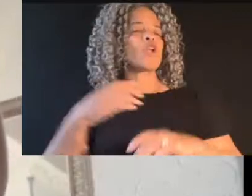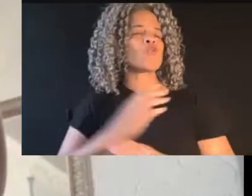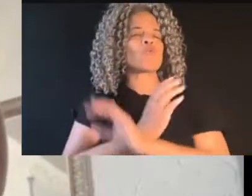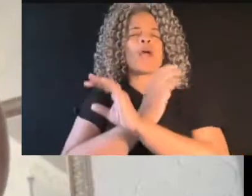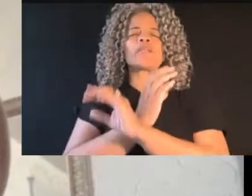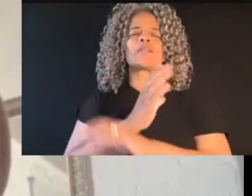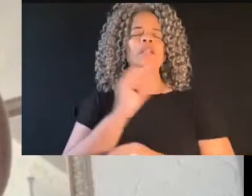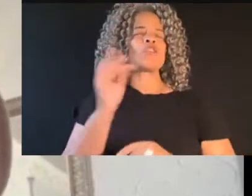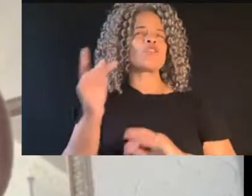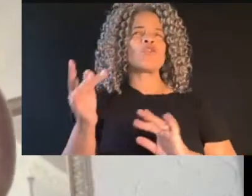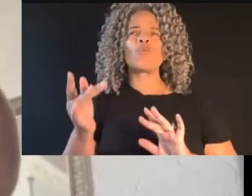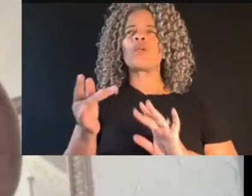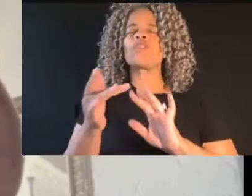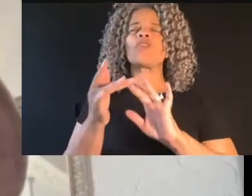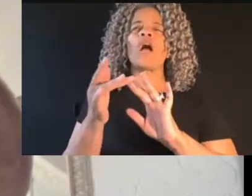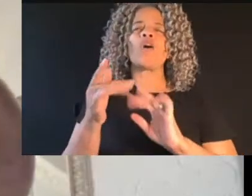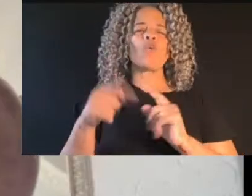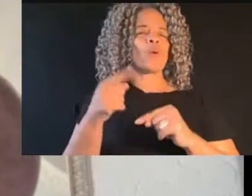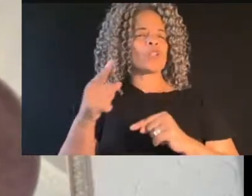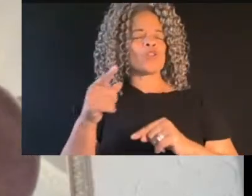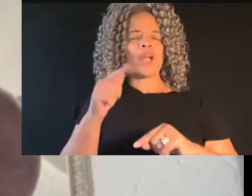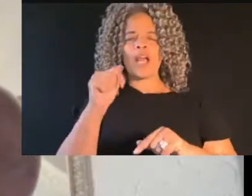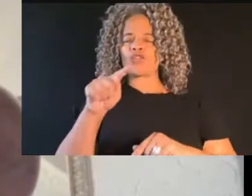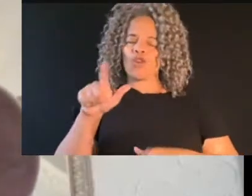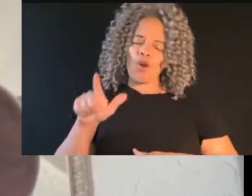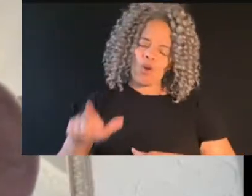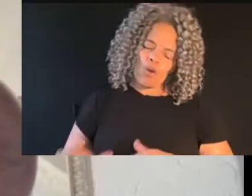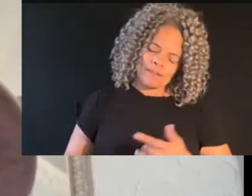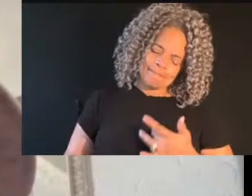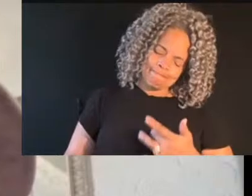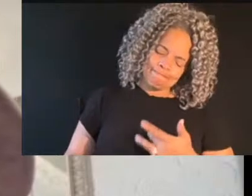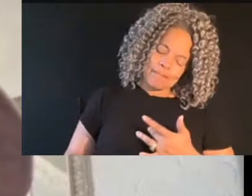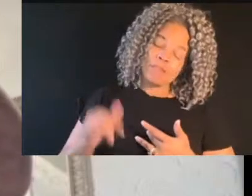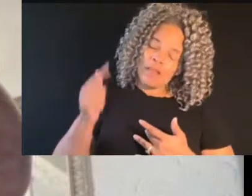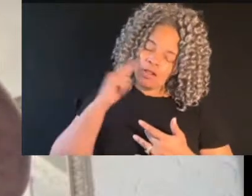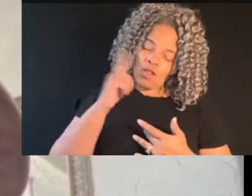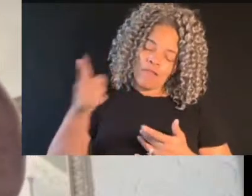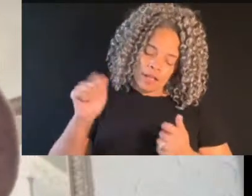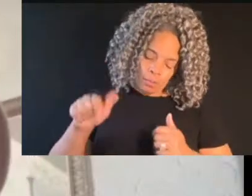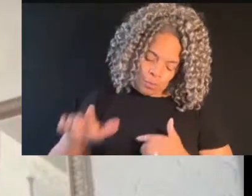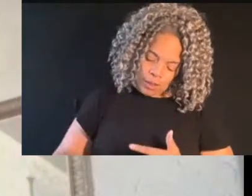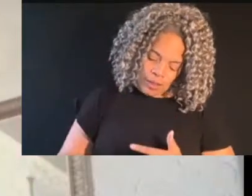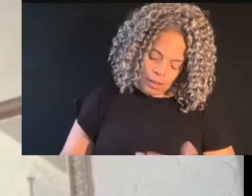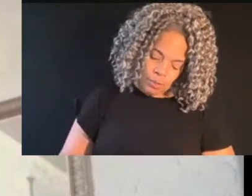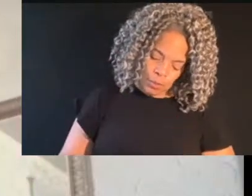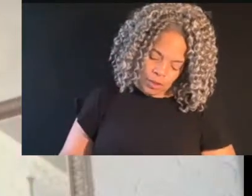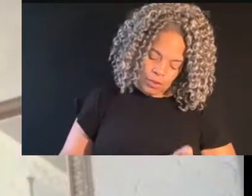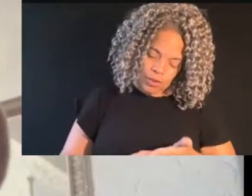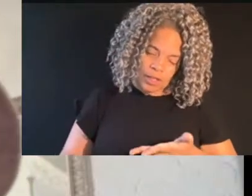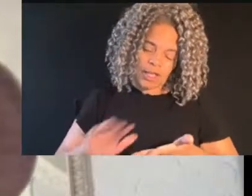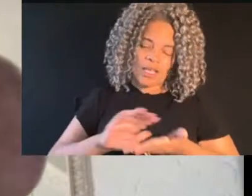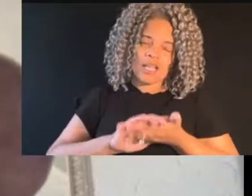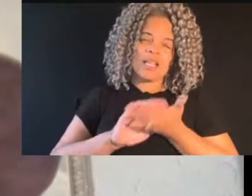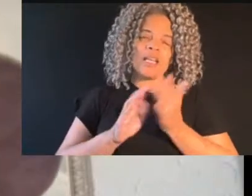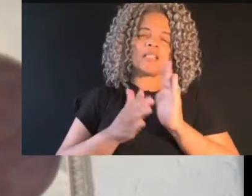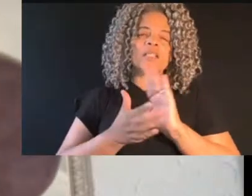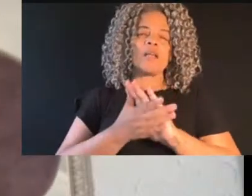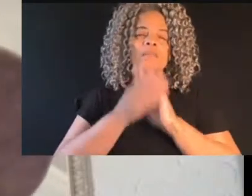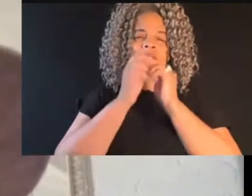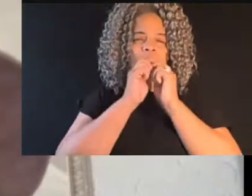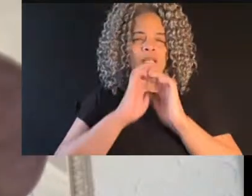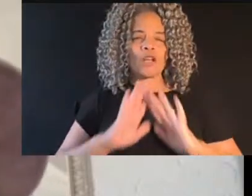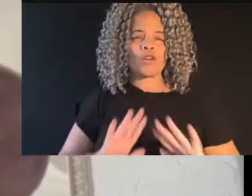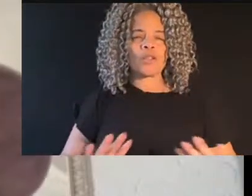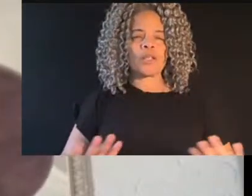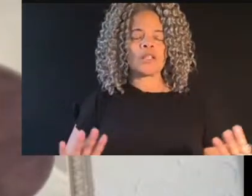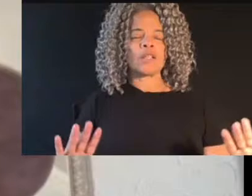out when you're at your lowest because you know they can bring you some stillness the way